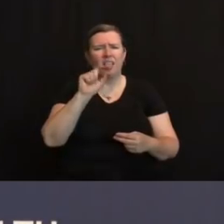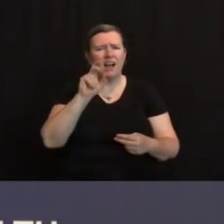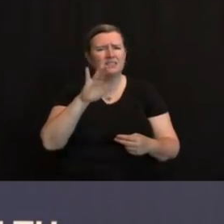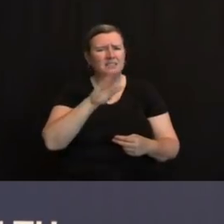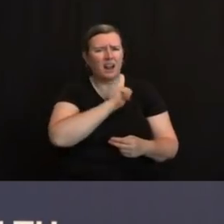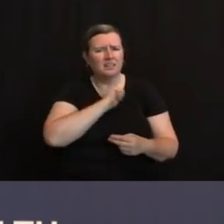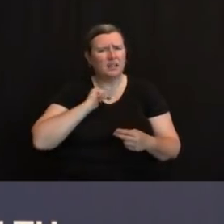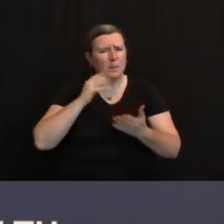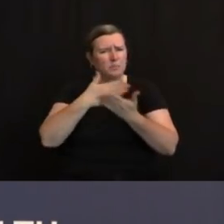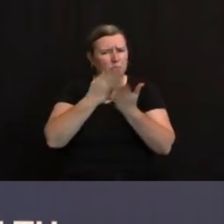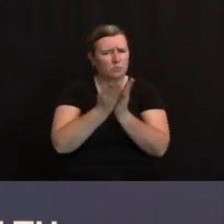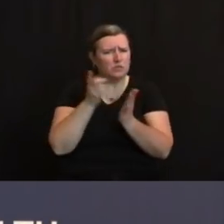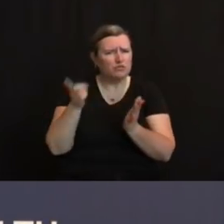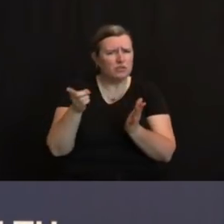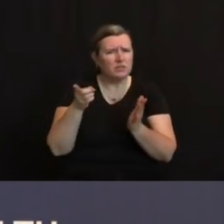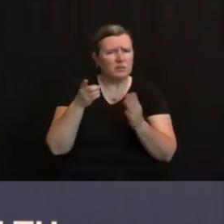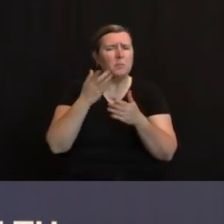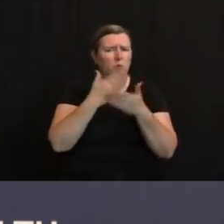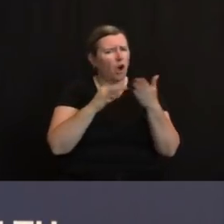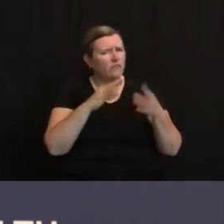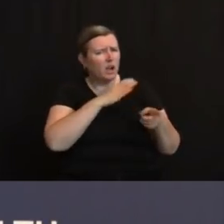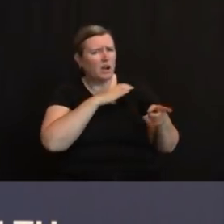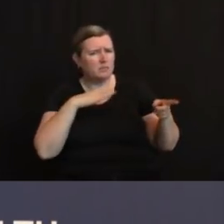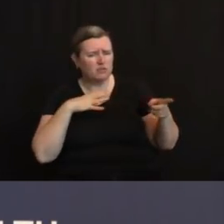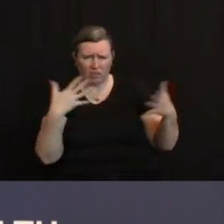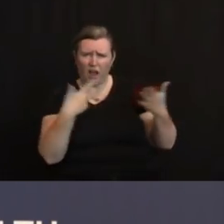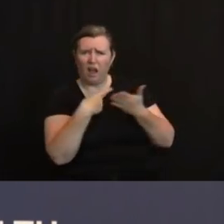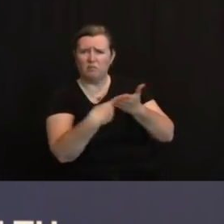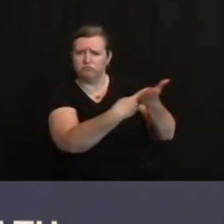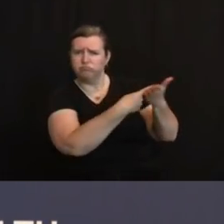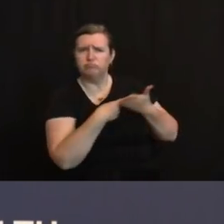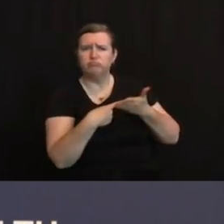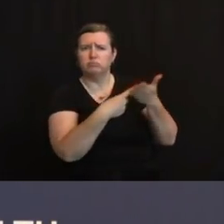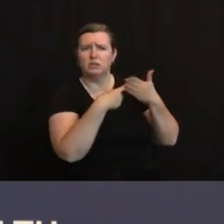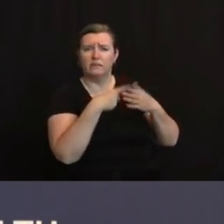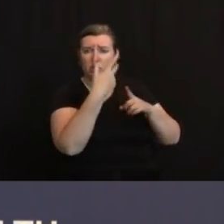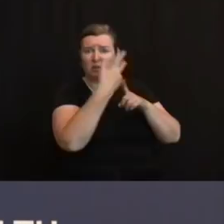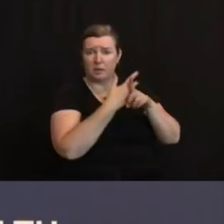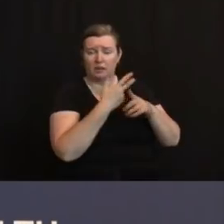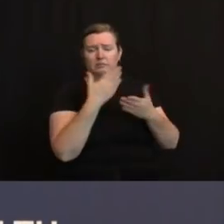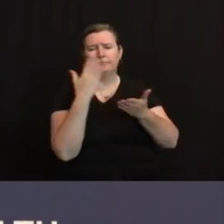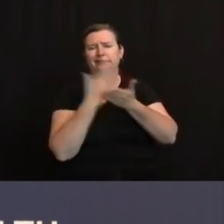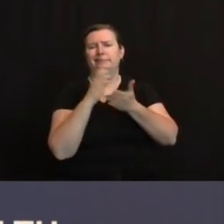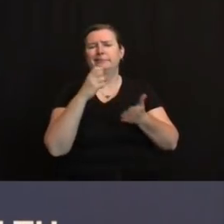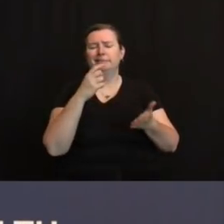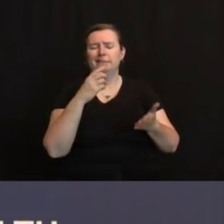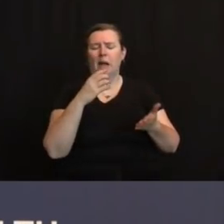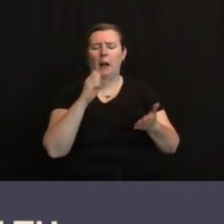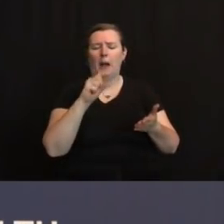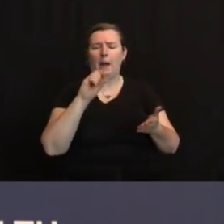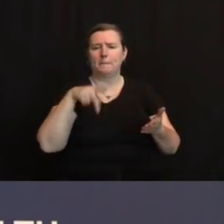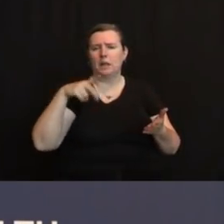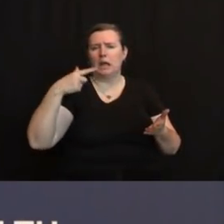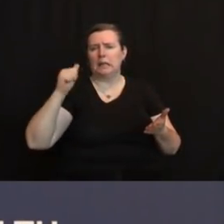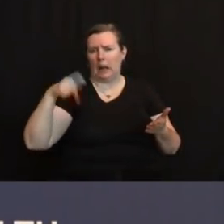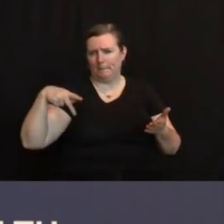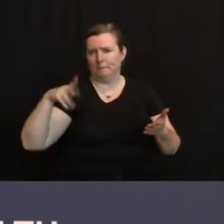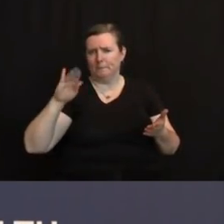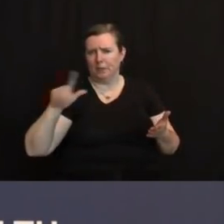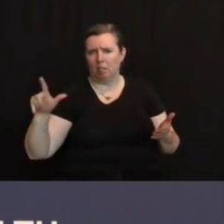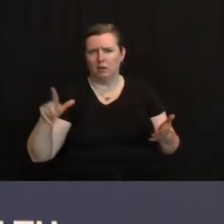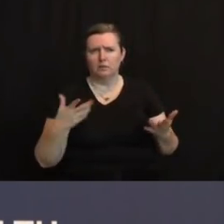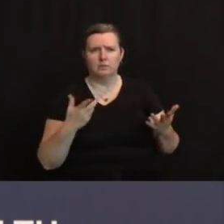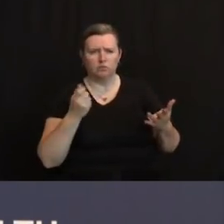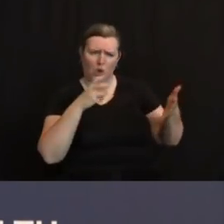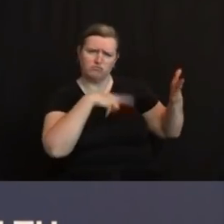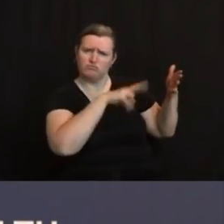Committee is voting on the 3-month stopgap spending bill that was posted this morning. Any first impressions on that from you?